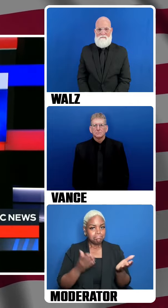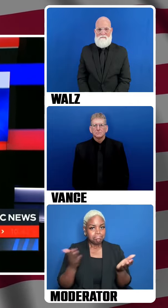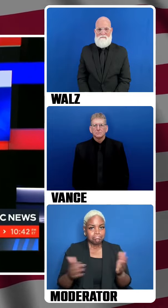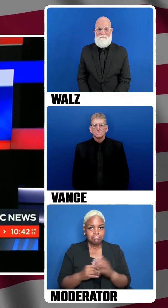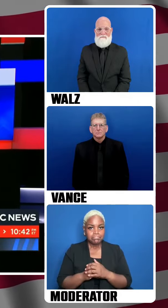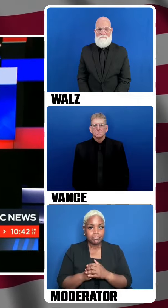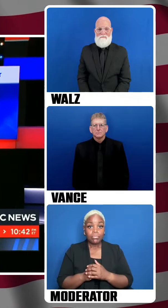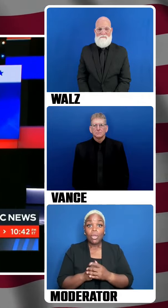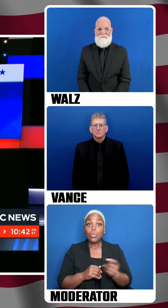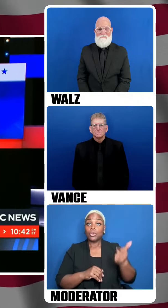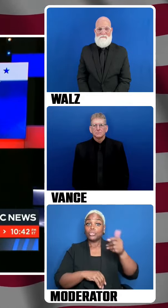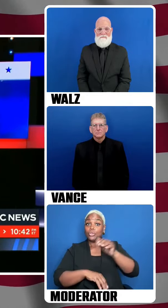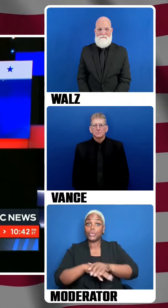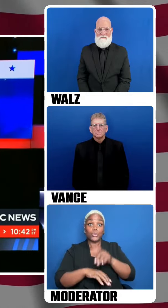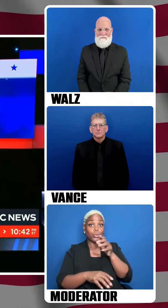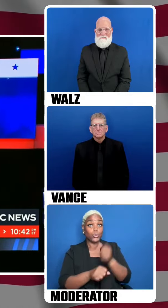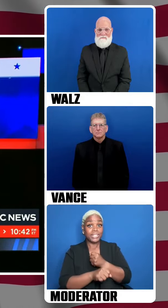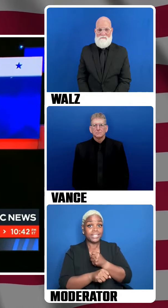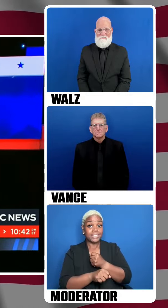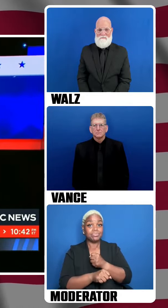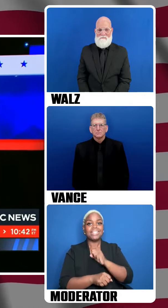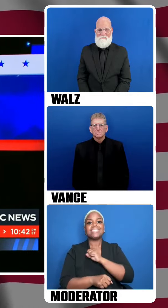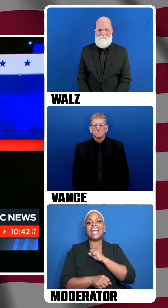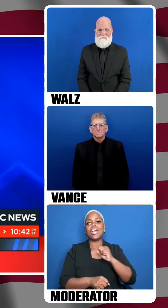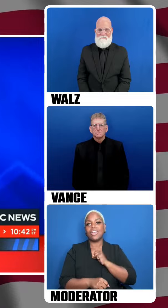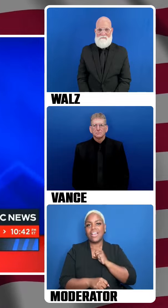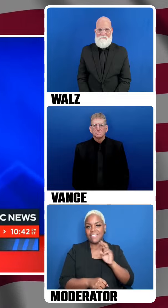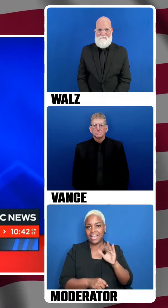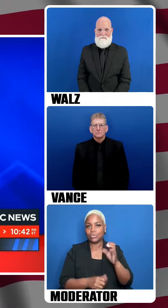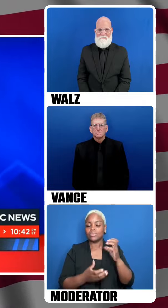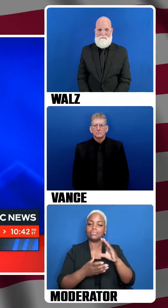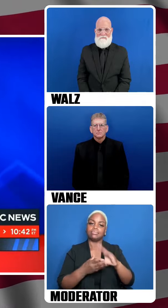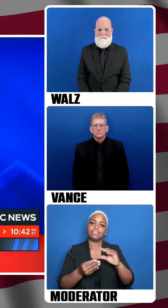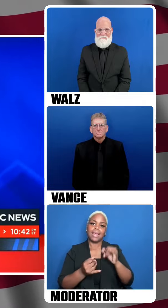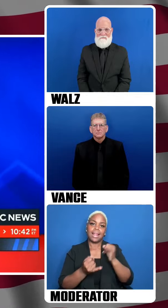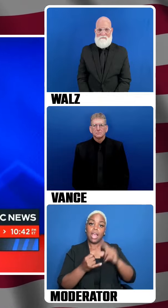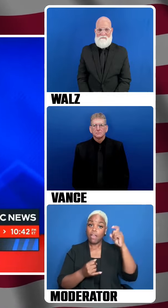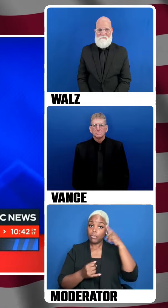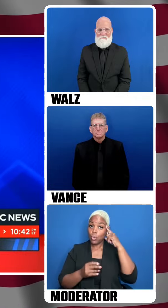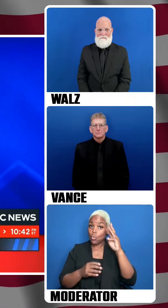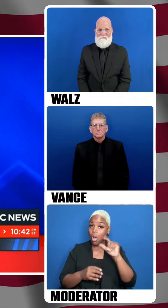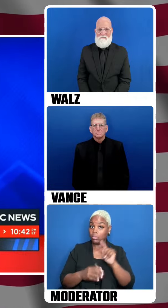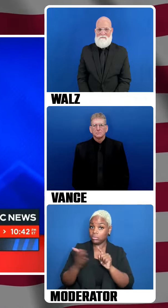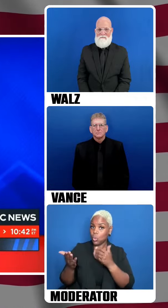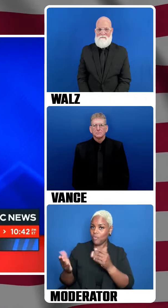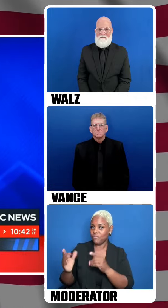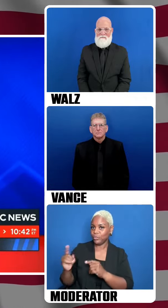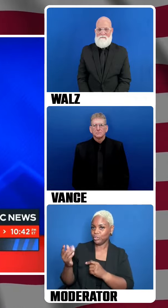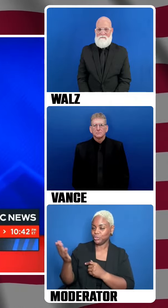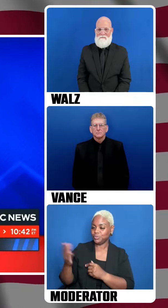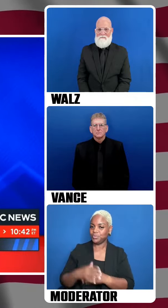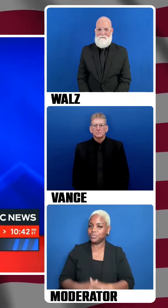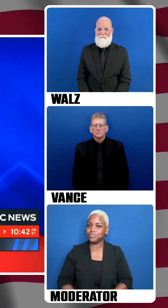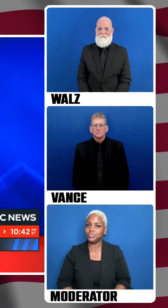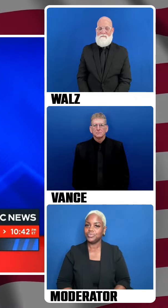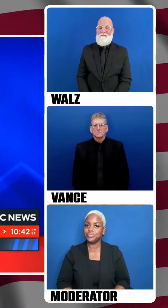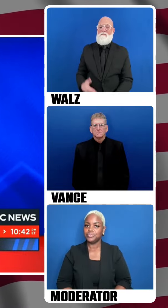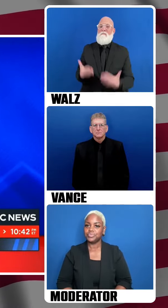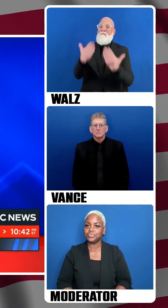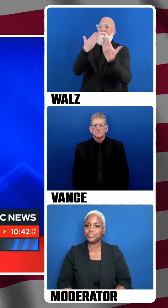go last. So, Governor Walz, you are first. You have 2 minutes. Well, thank you, Senator Vance. Thank you to CBS News. And most